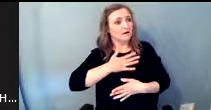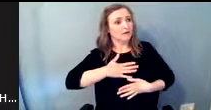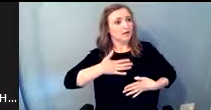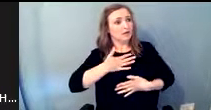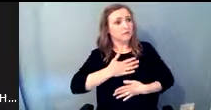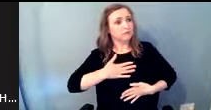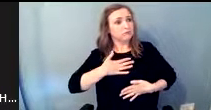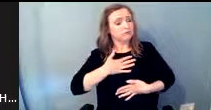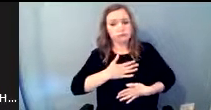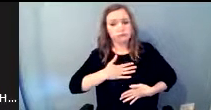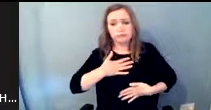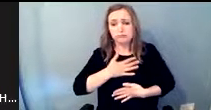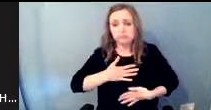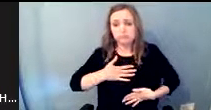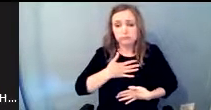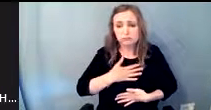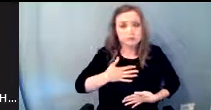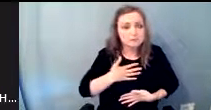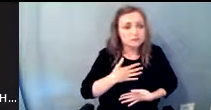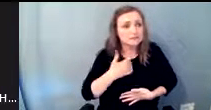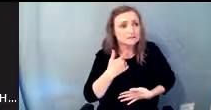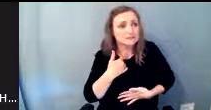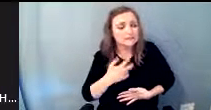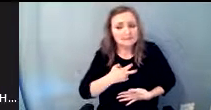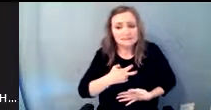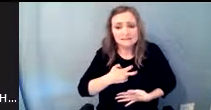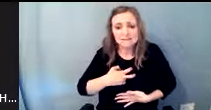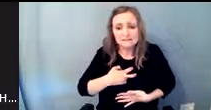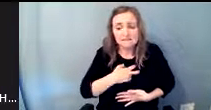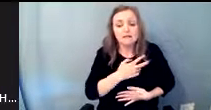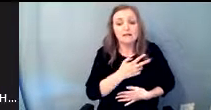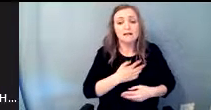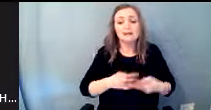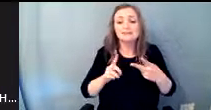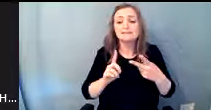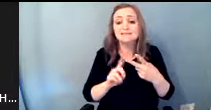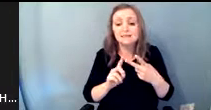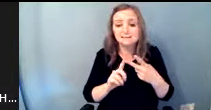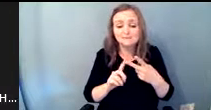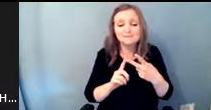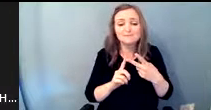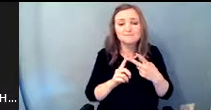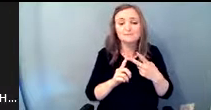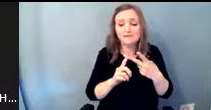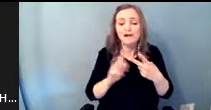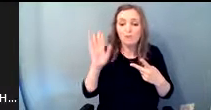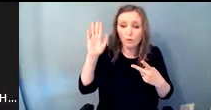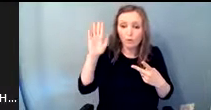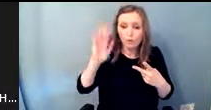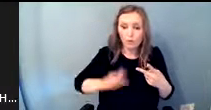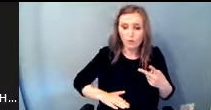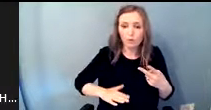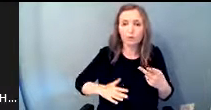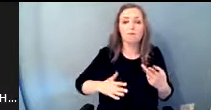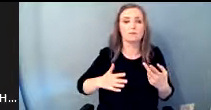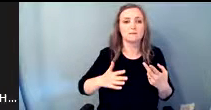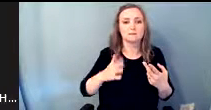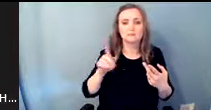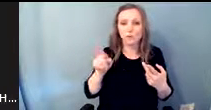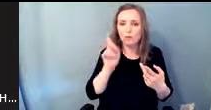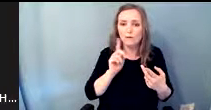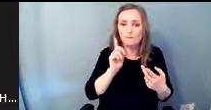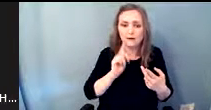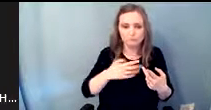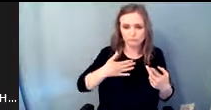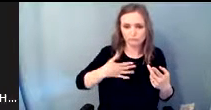morbidity to them, and they feel understandably very anxious. And secondly, if all of those women, and breast pain is extremely common, if they